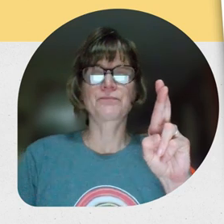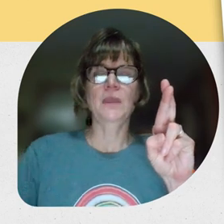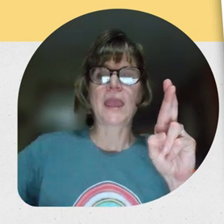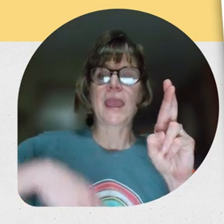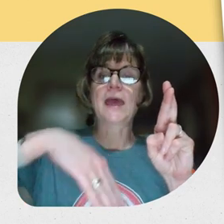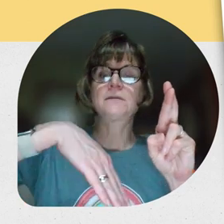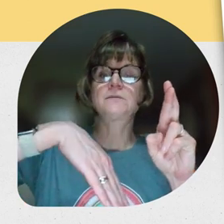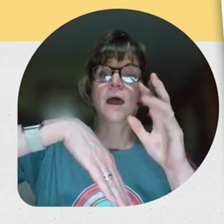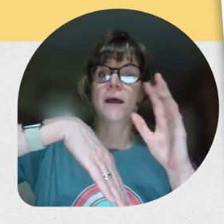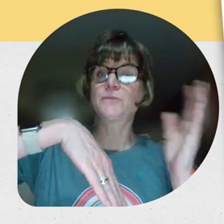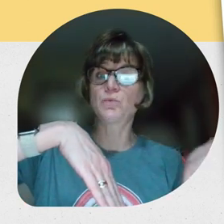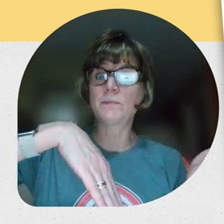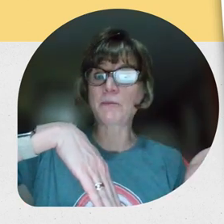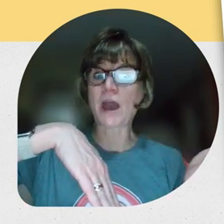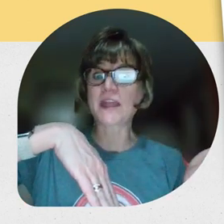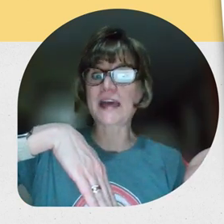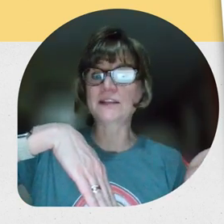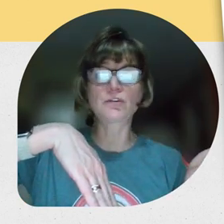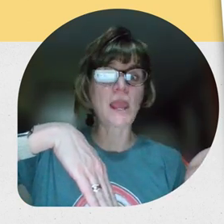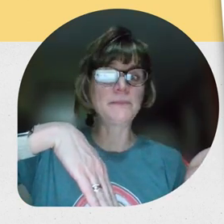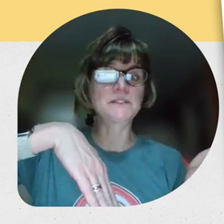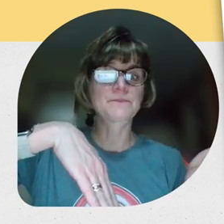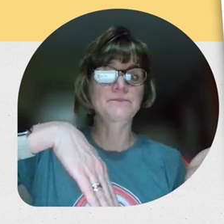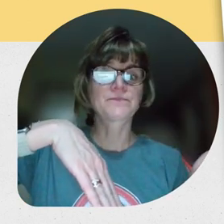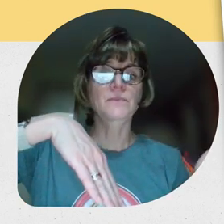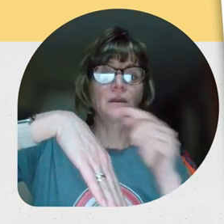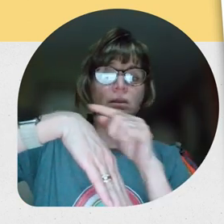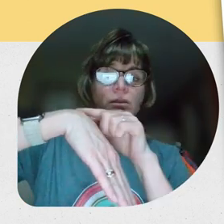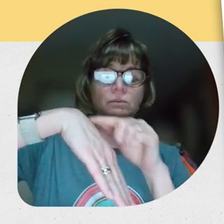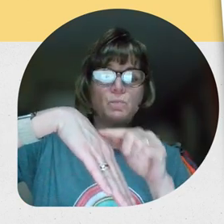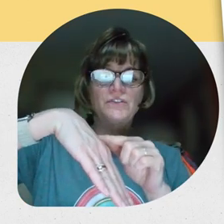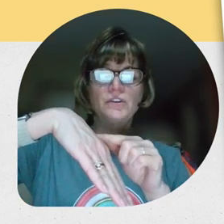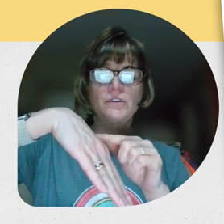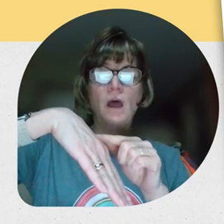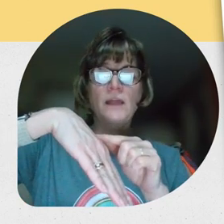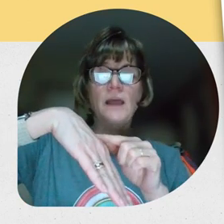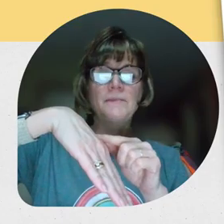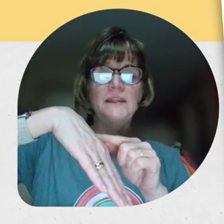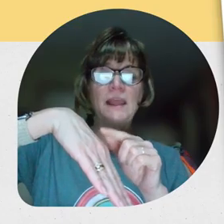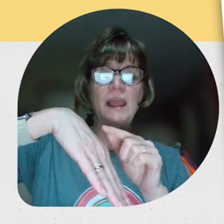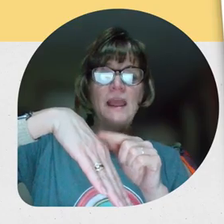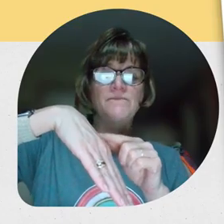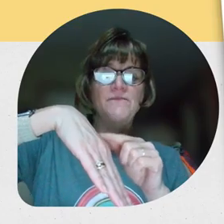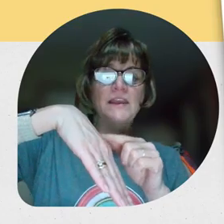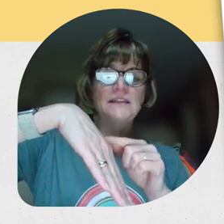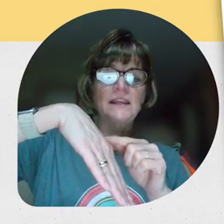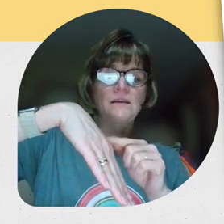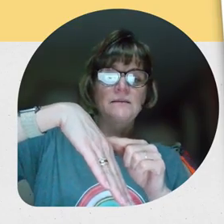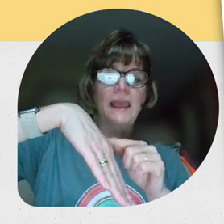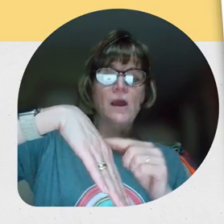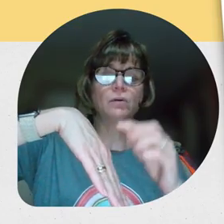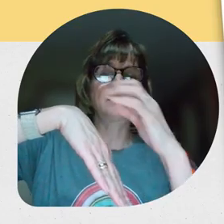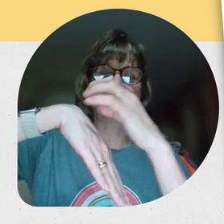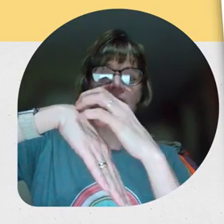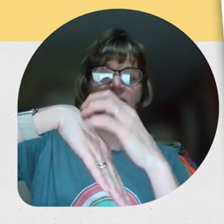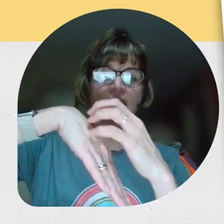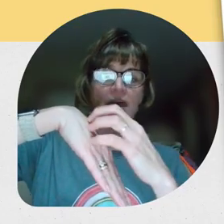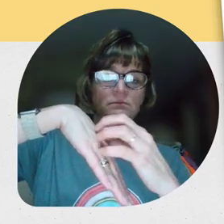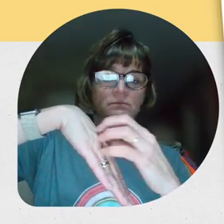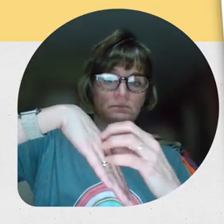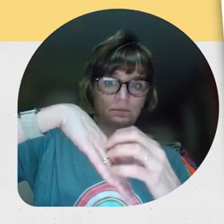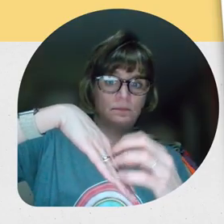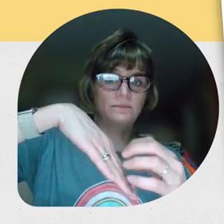shape. And do you remember how to sign grapes? With your non-dominant hand facing down,